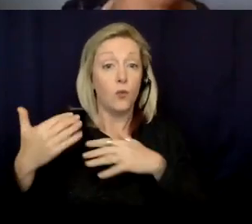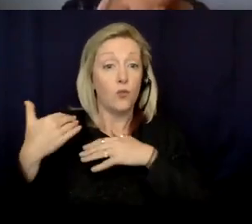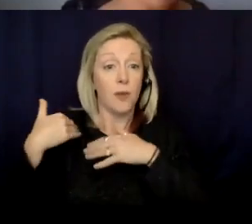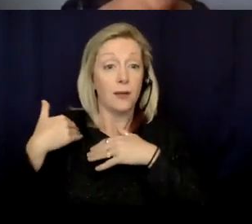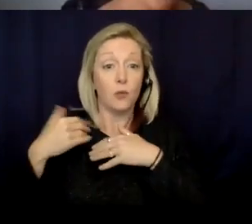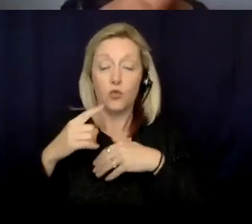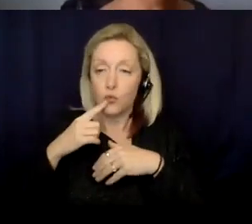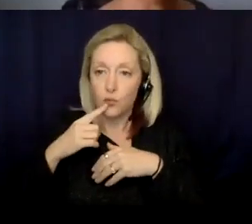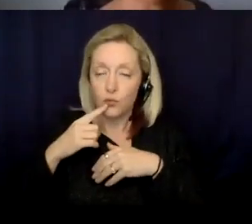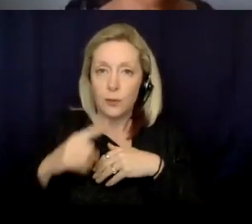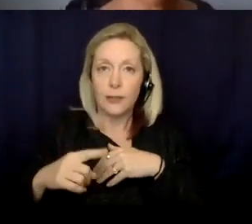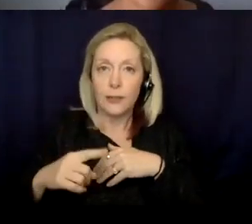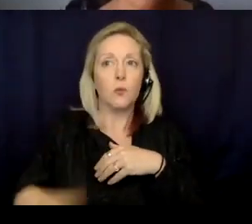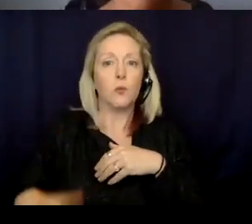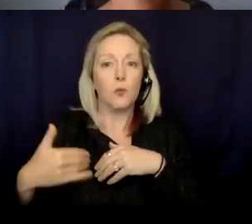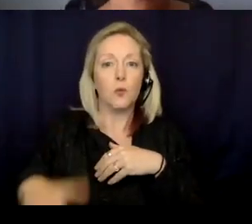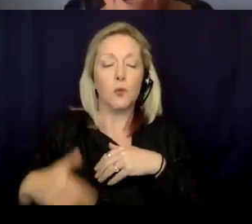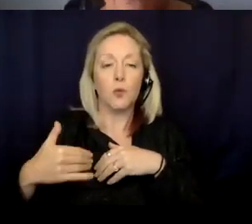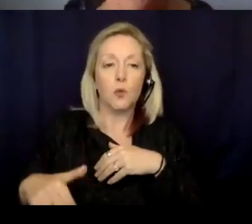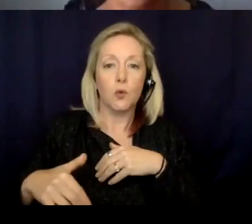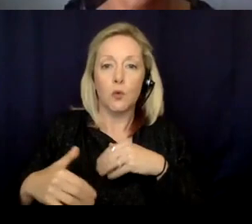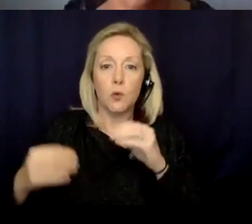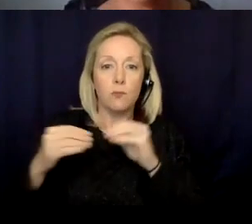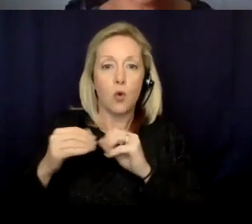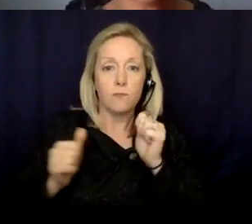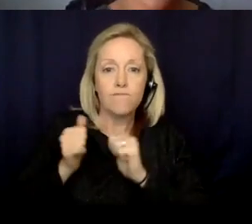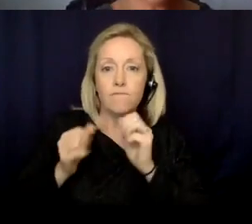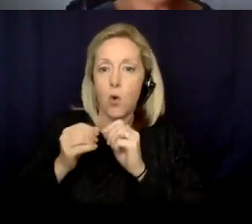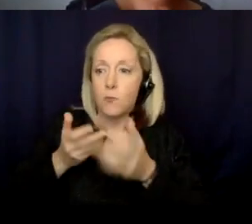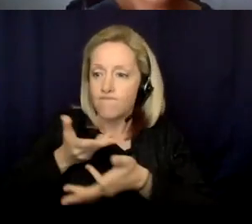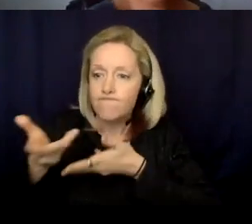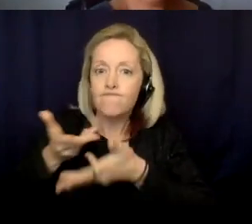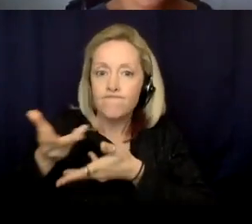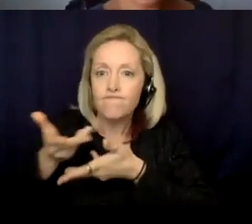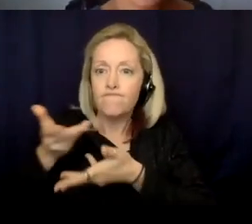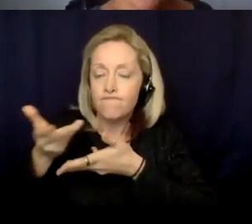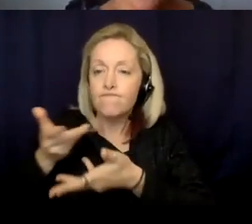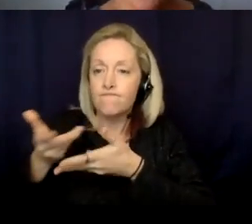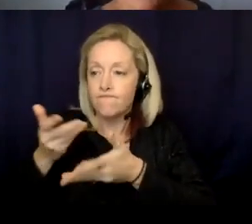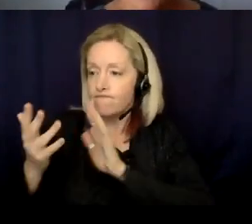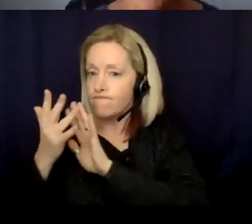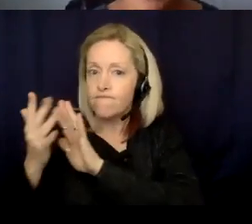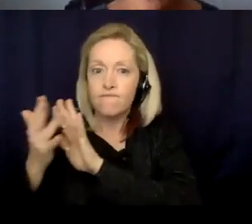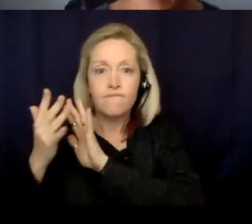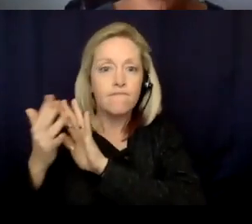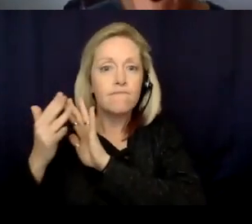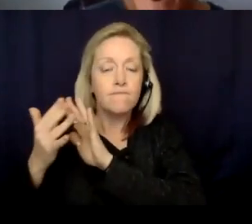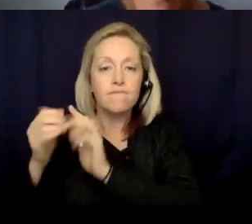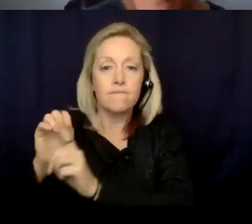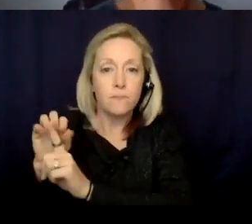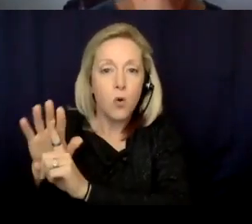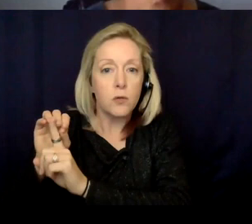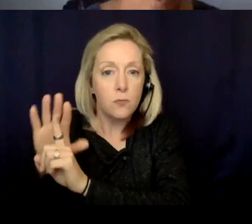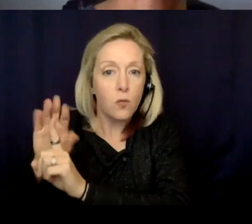to really step up our efforts to entice them into social interactions. That's where